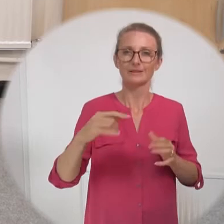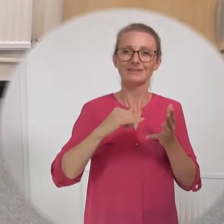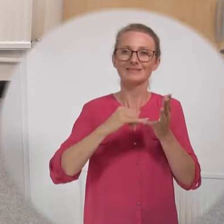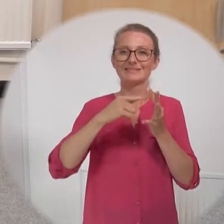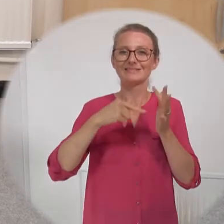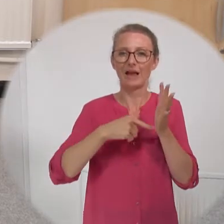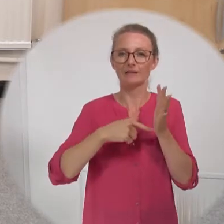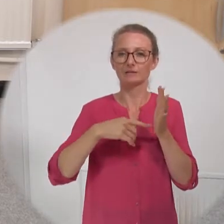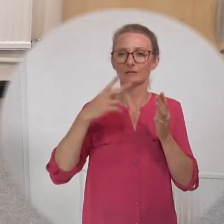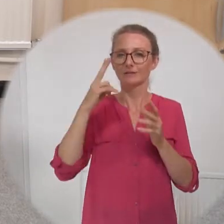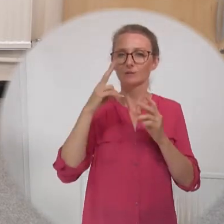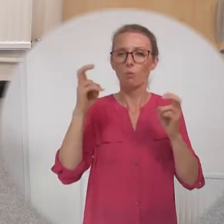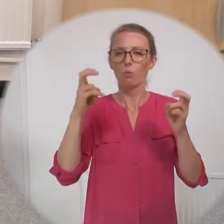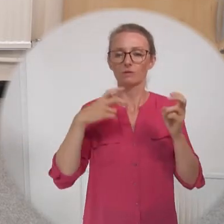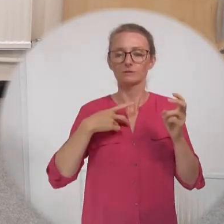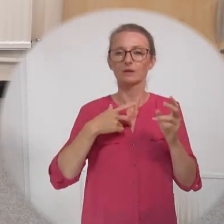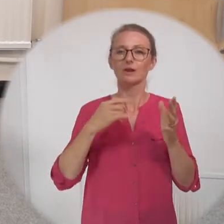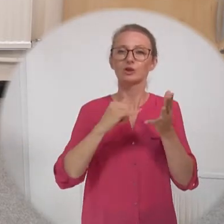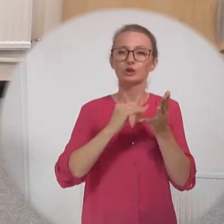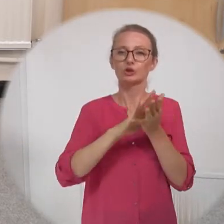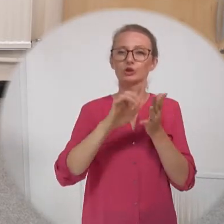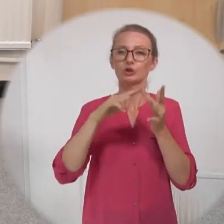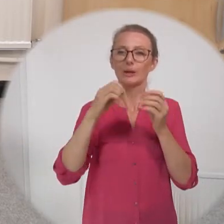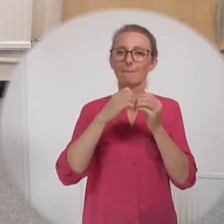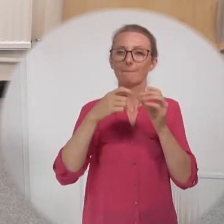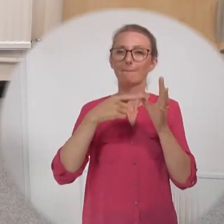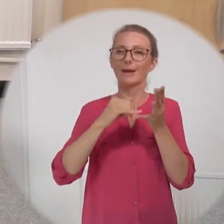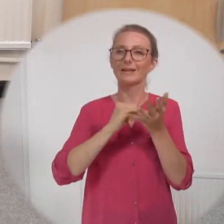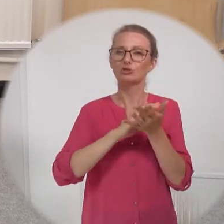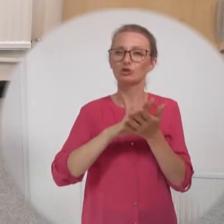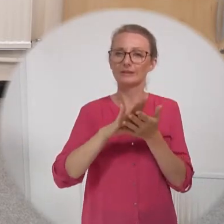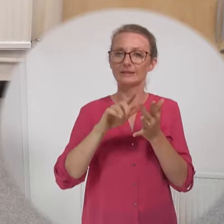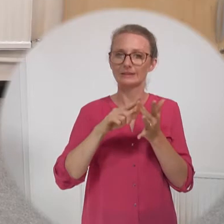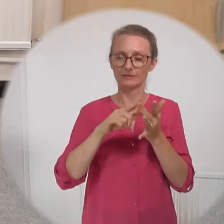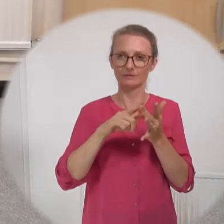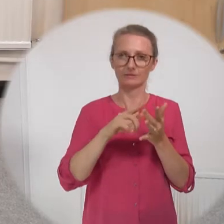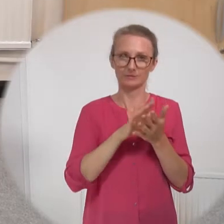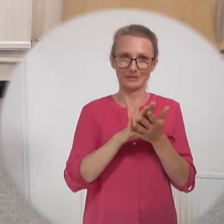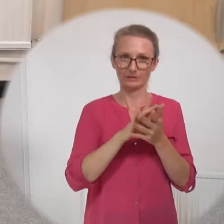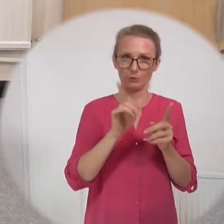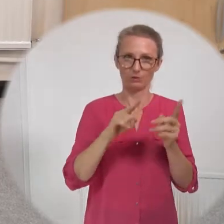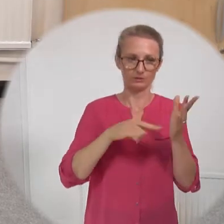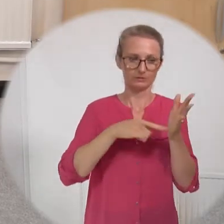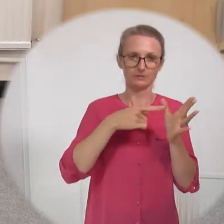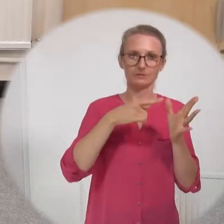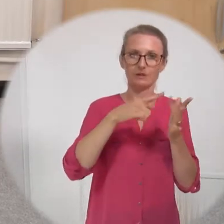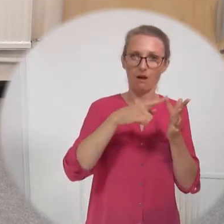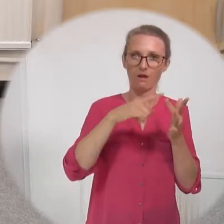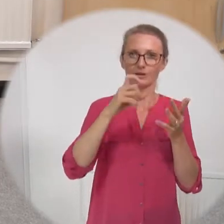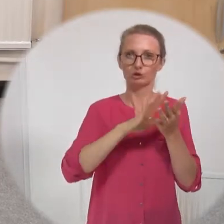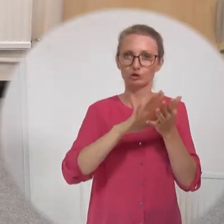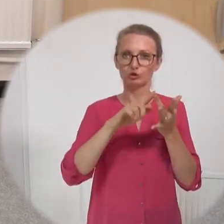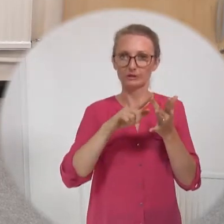or Shibashi set, and it's a combination of Tai Chi and Qi Gong.